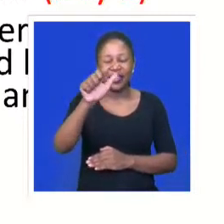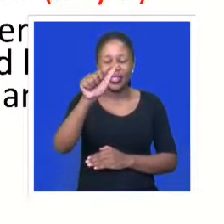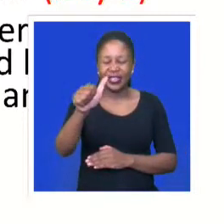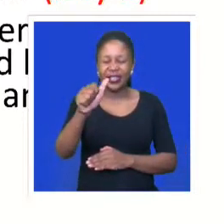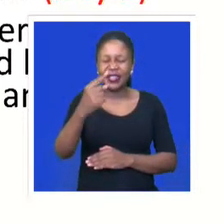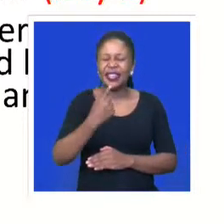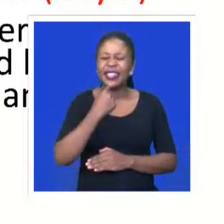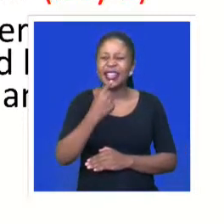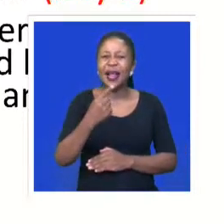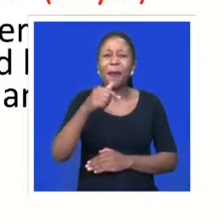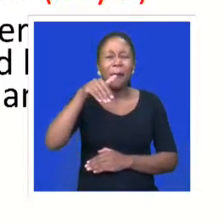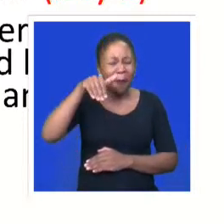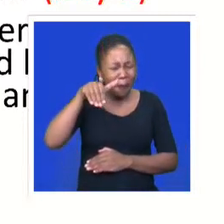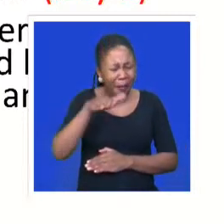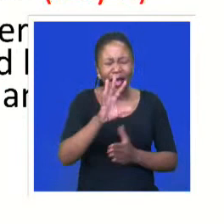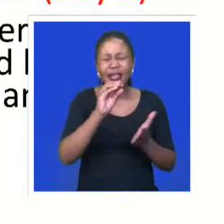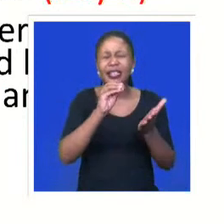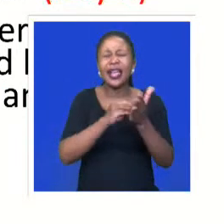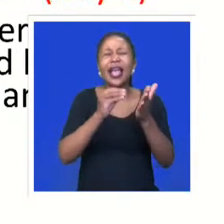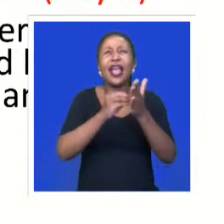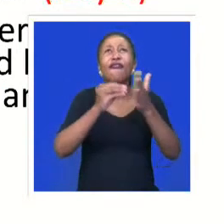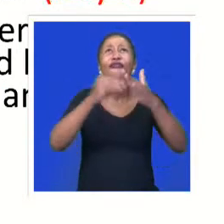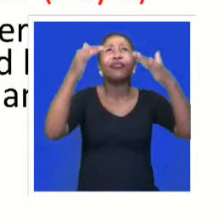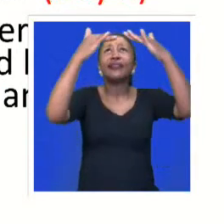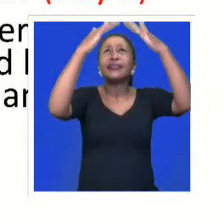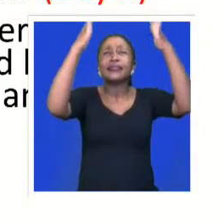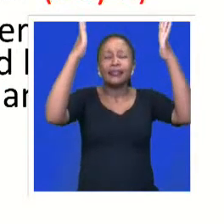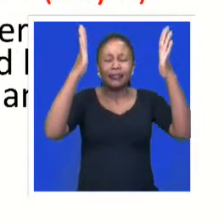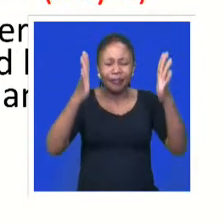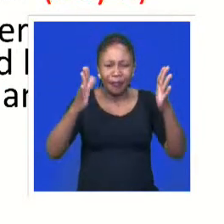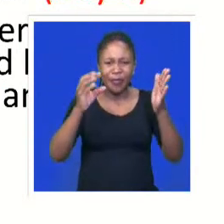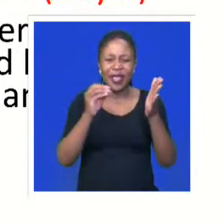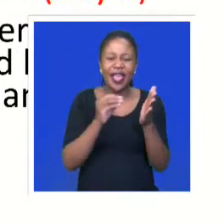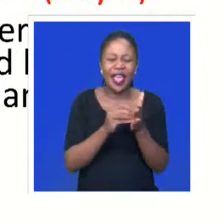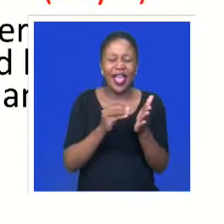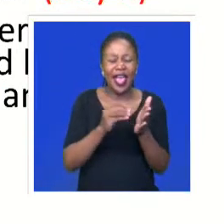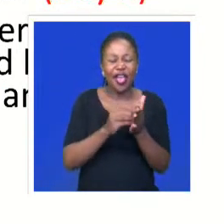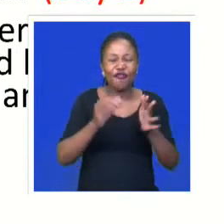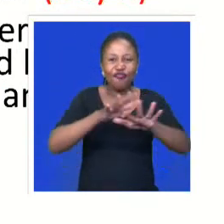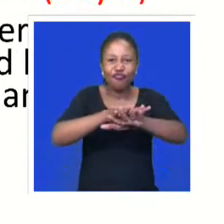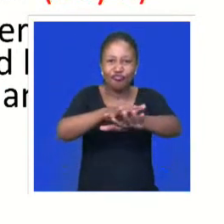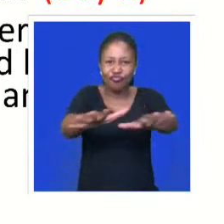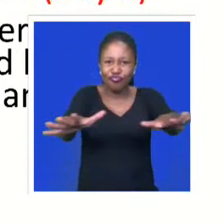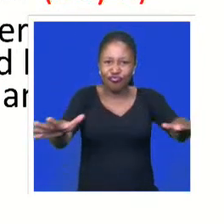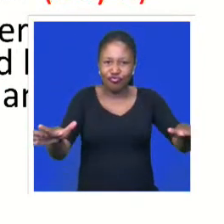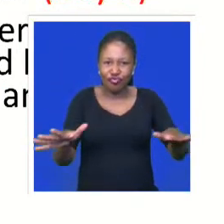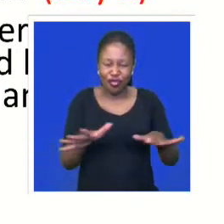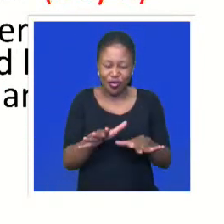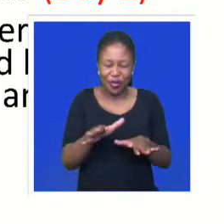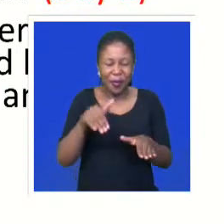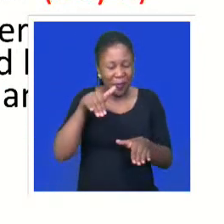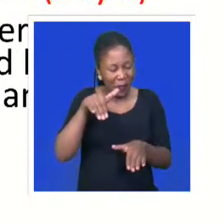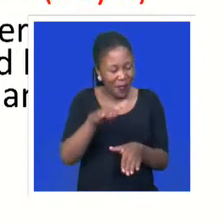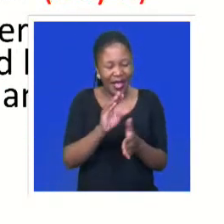separate the waters from the waters. Let there be a firmament.